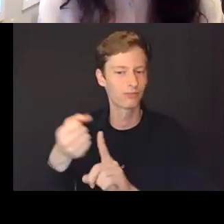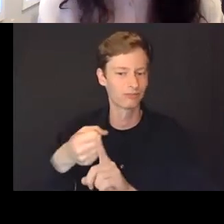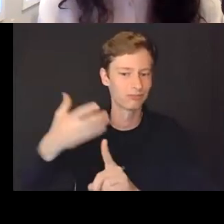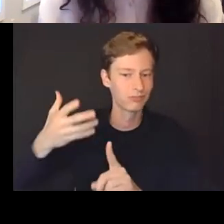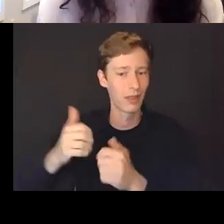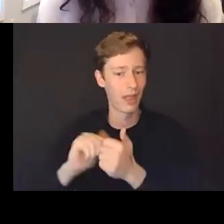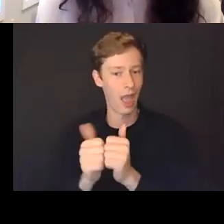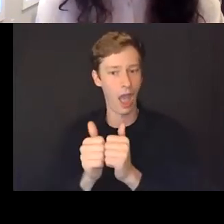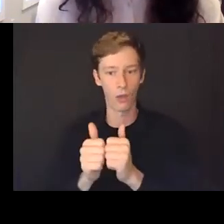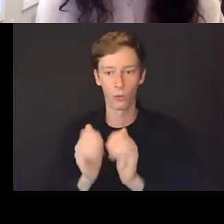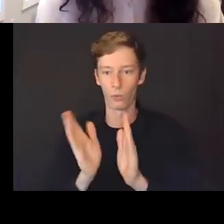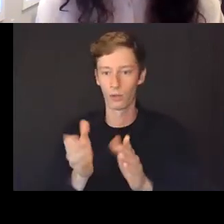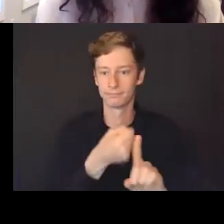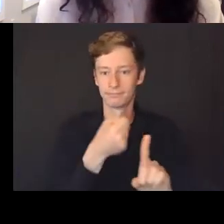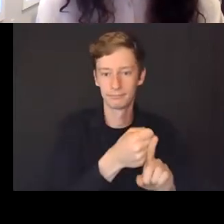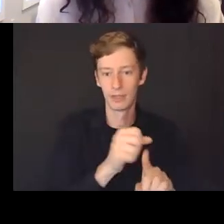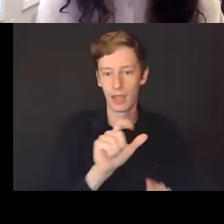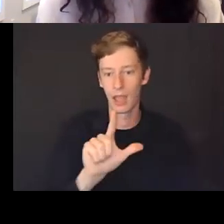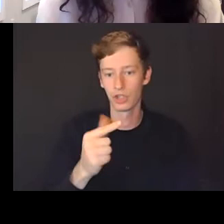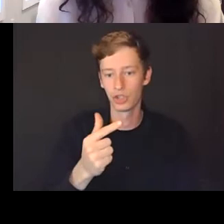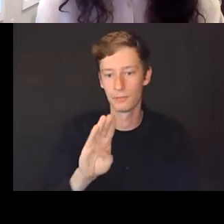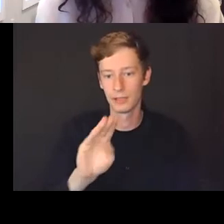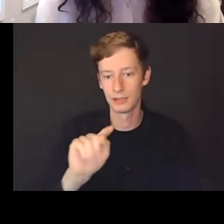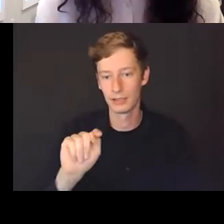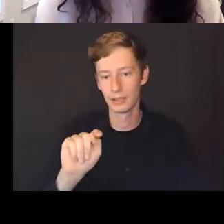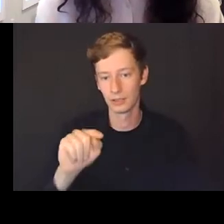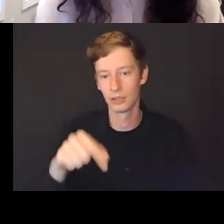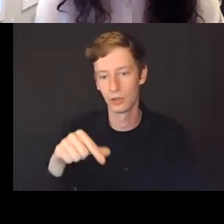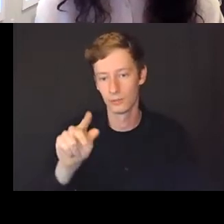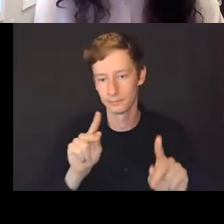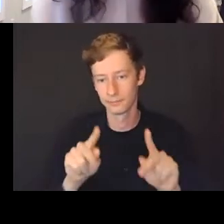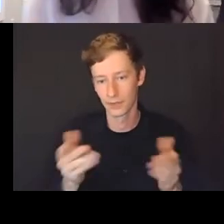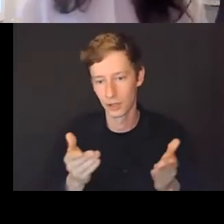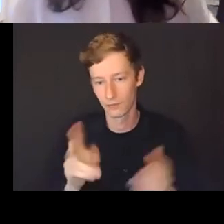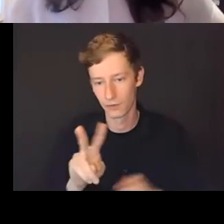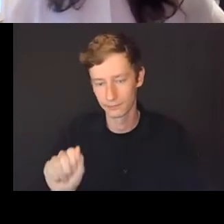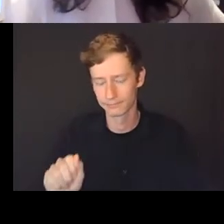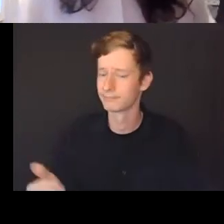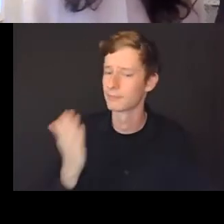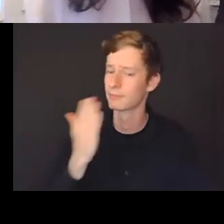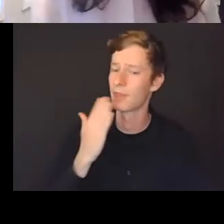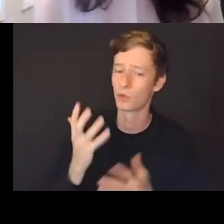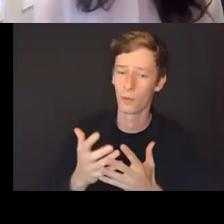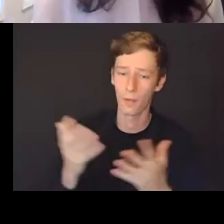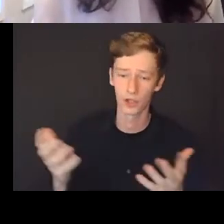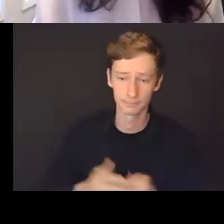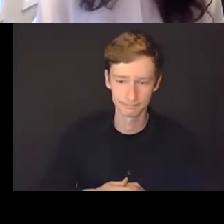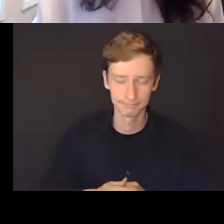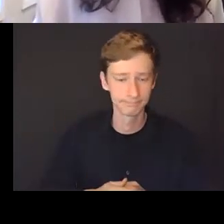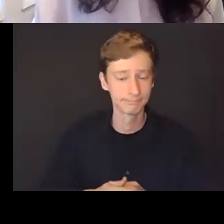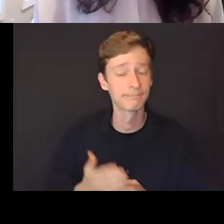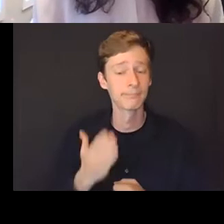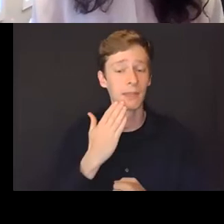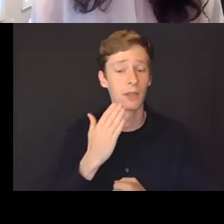post-war Virginia will impact LGBTQ Virginians. Yeah, thank you so much, Brianna. And, thanks for